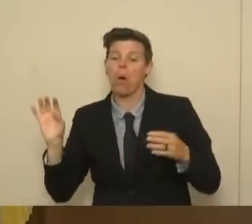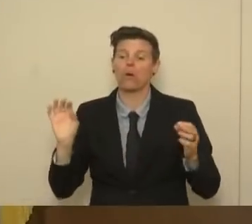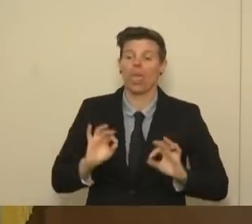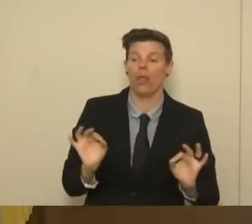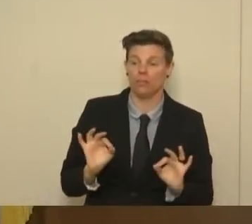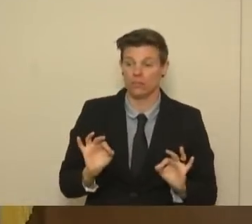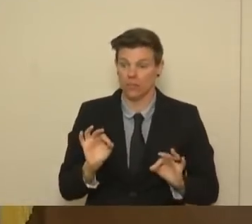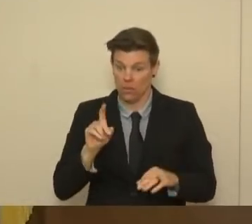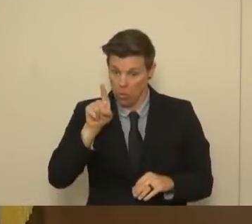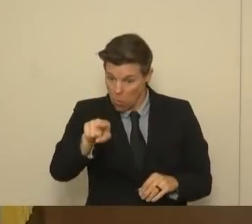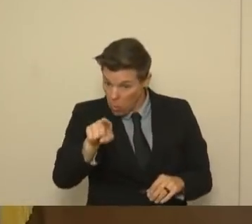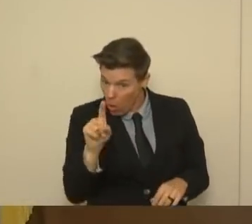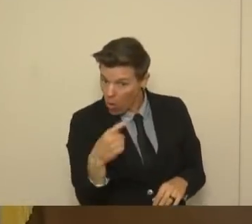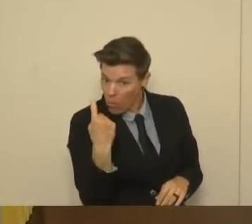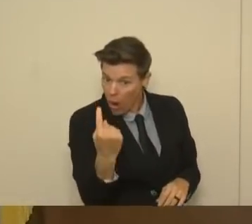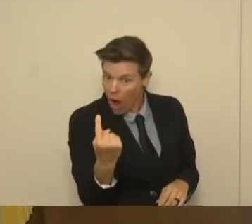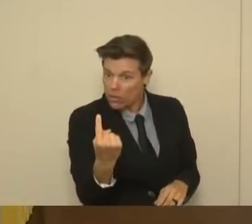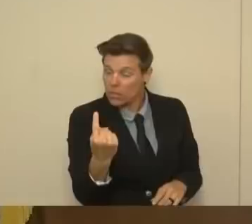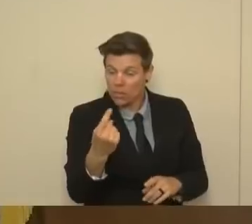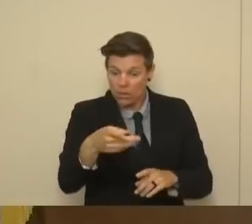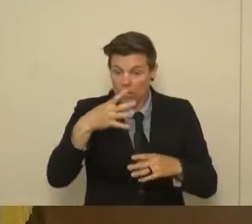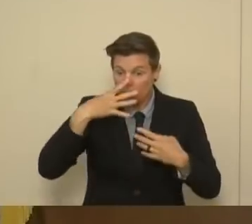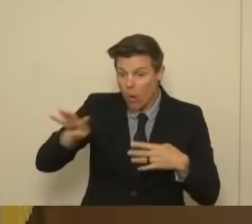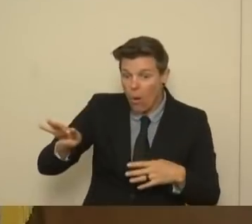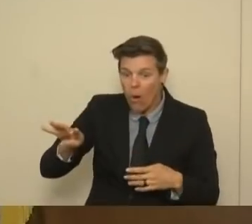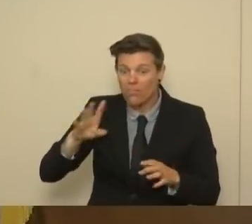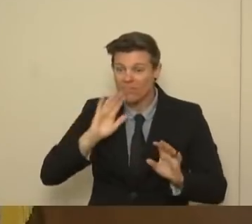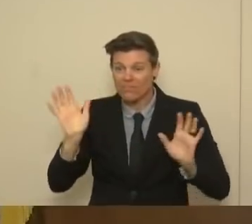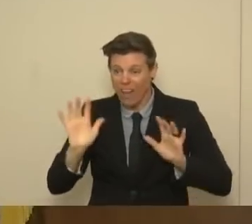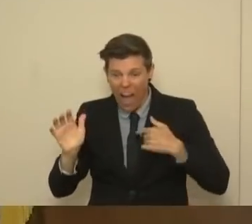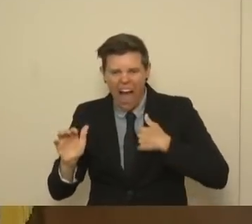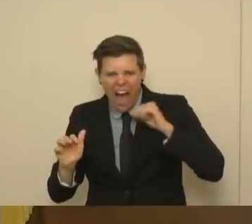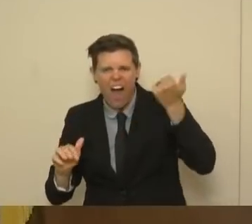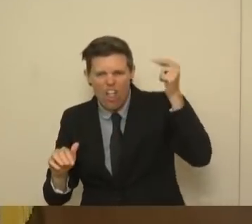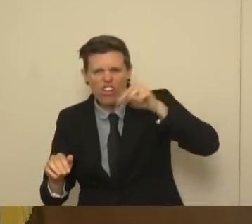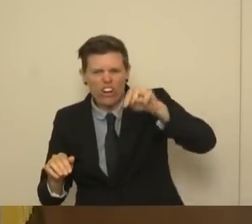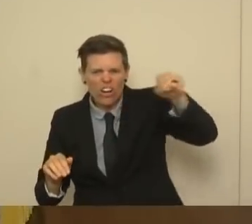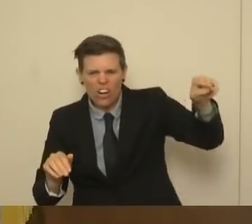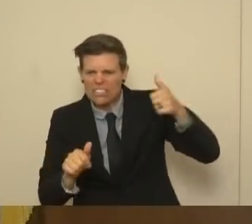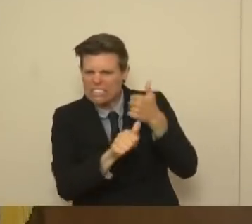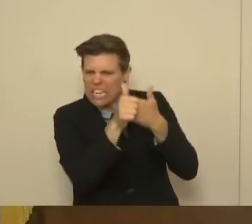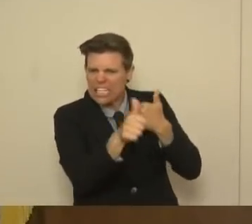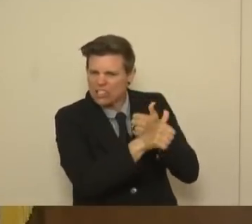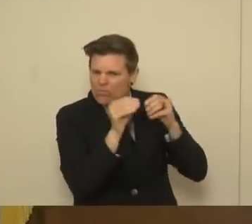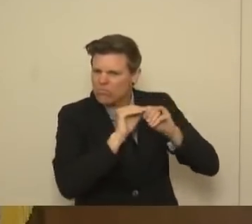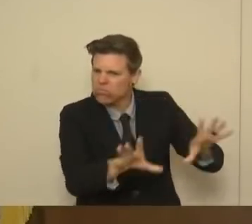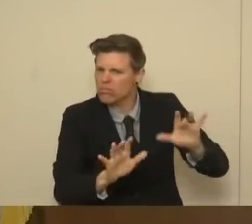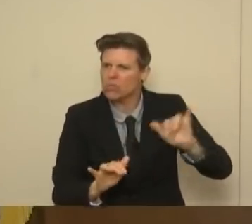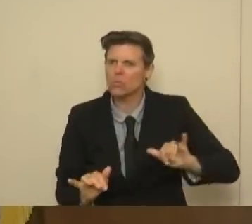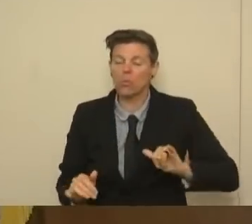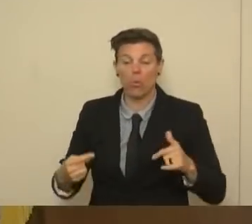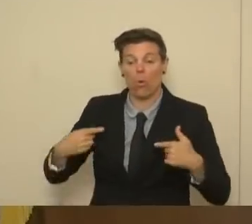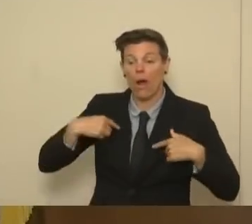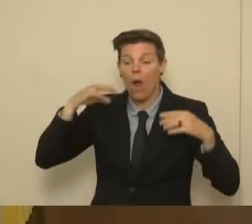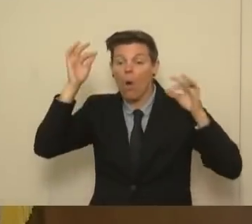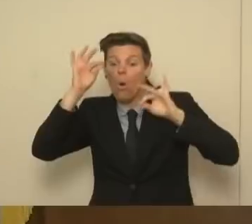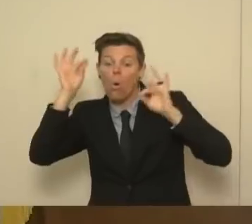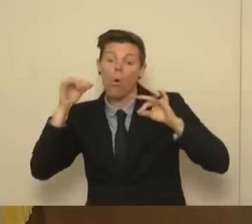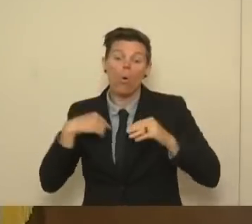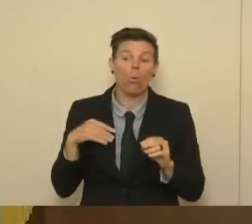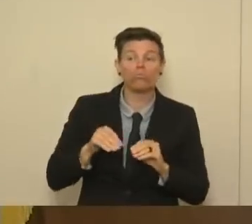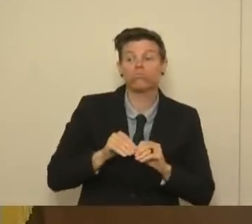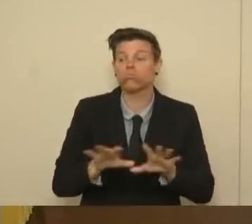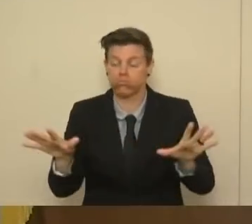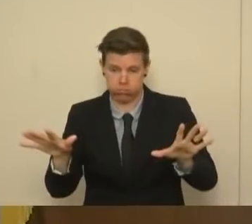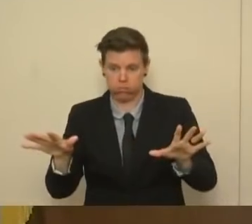And they're doing everything right. So let's keep showing the country what leaders New Mexicans are. Let's show the country